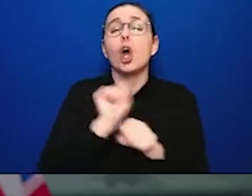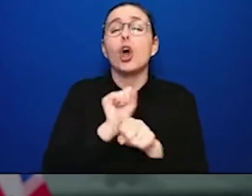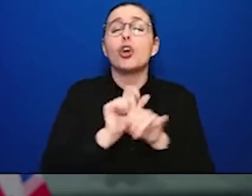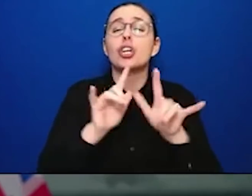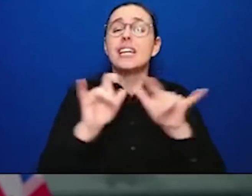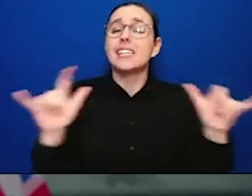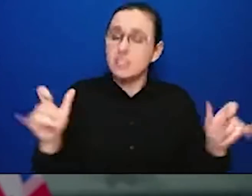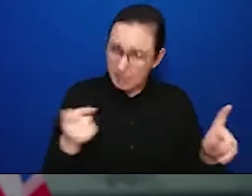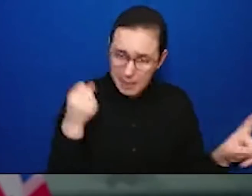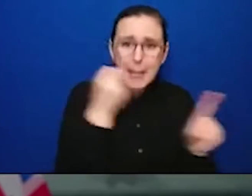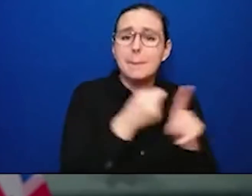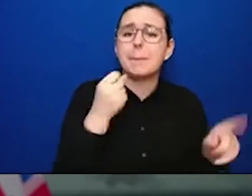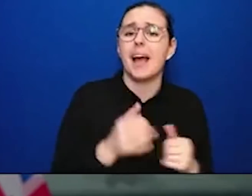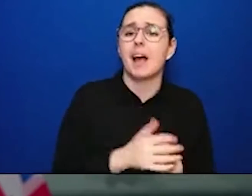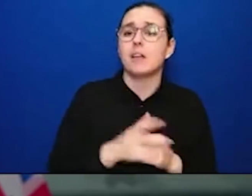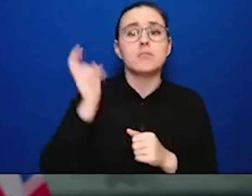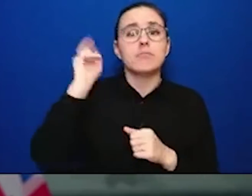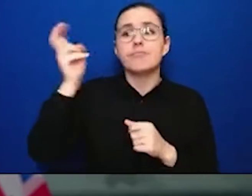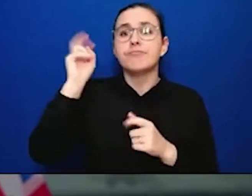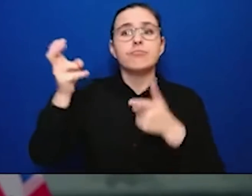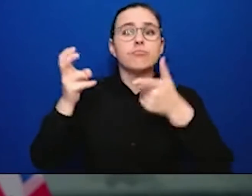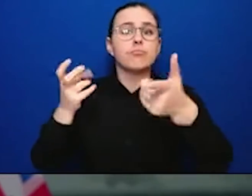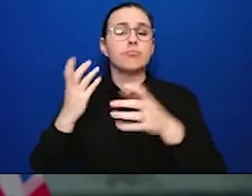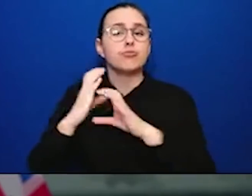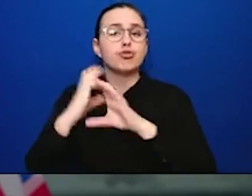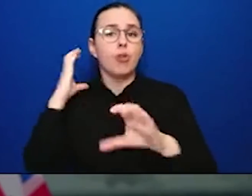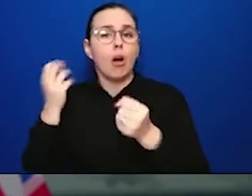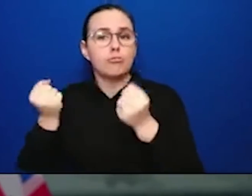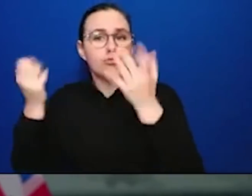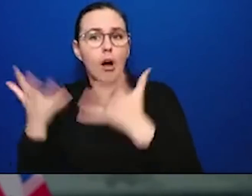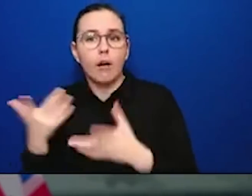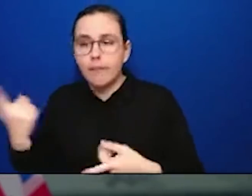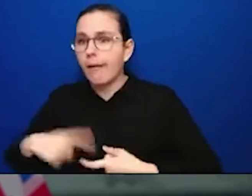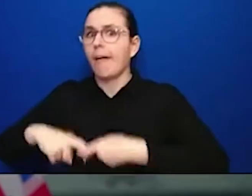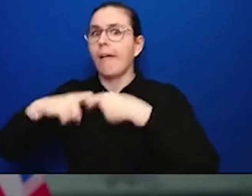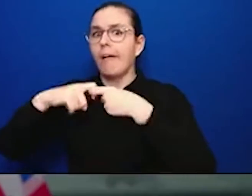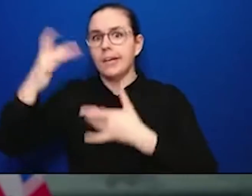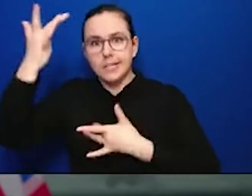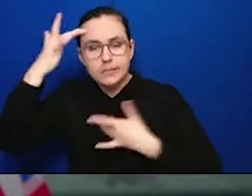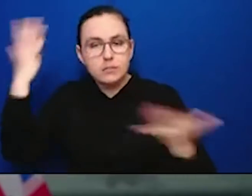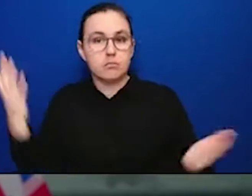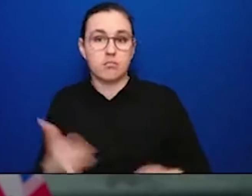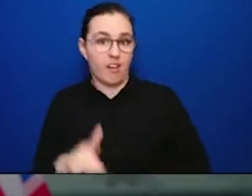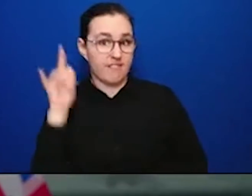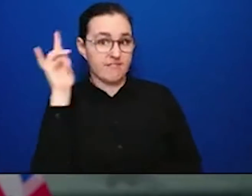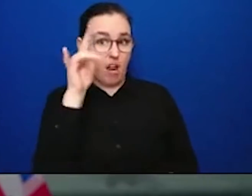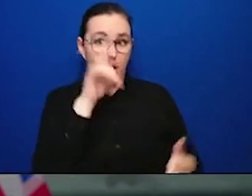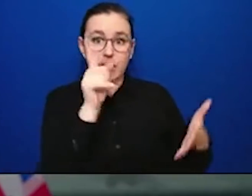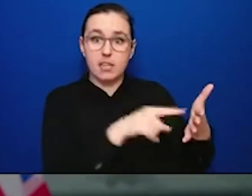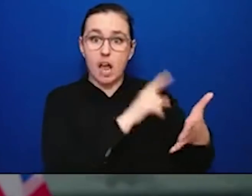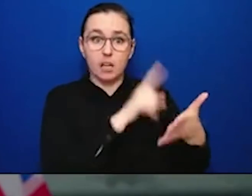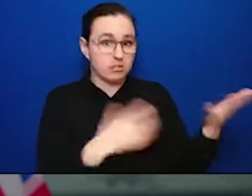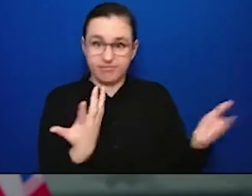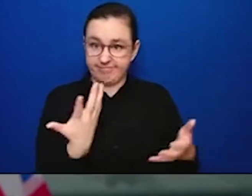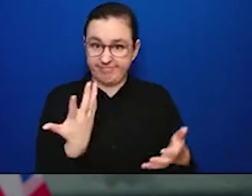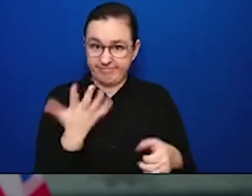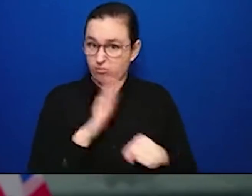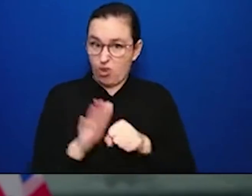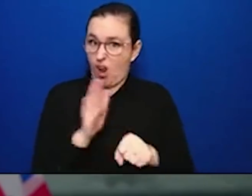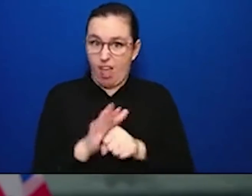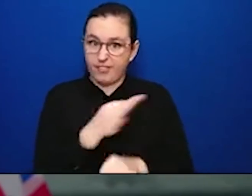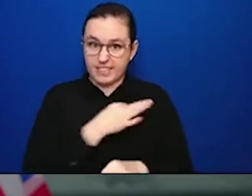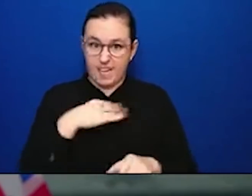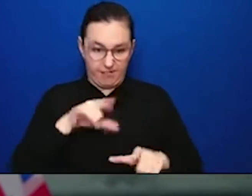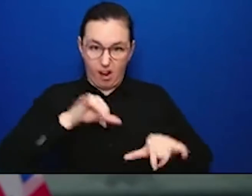need to prepare ourselves for. Part of it is doing things to reduce transmission, to allow people to stay home if they're ill for that period